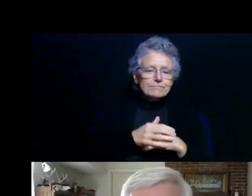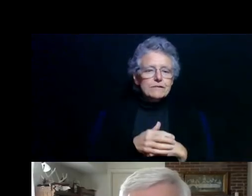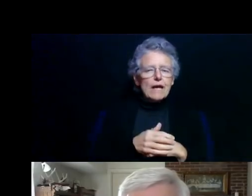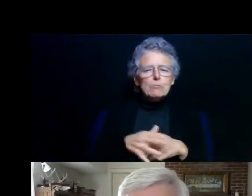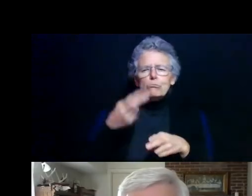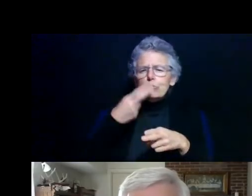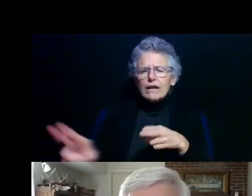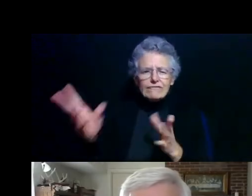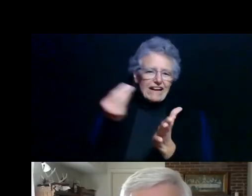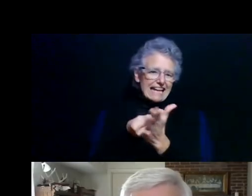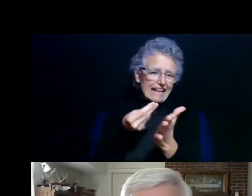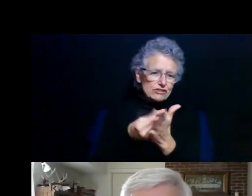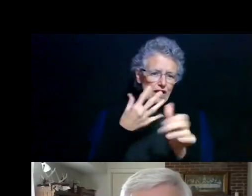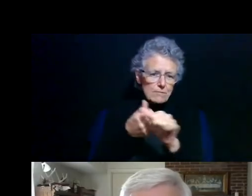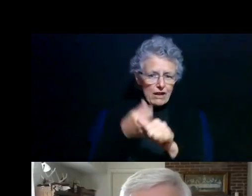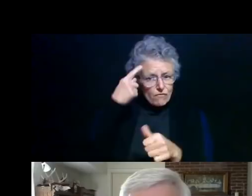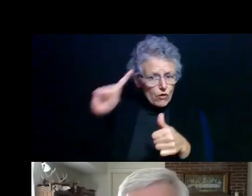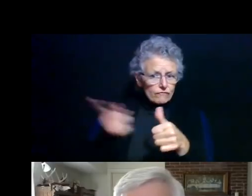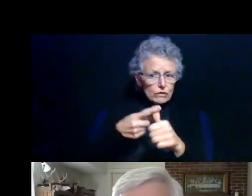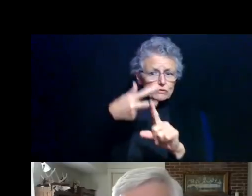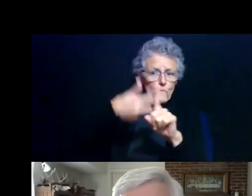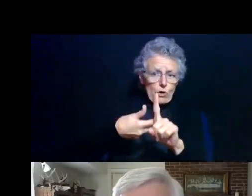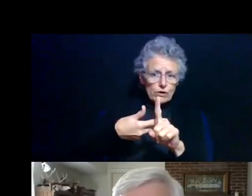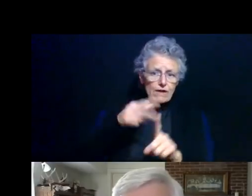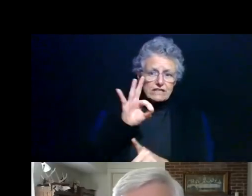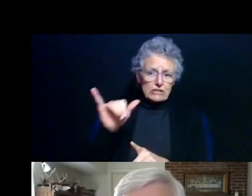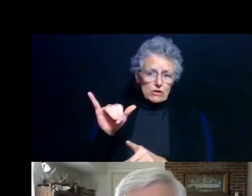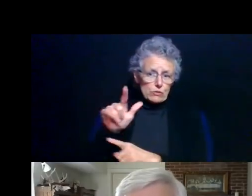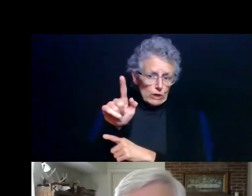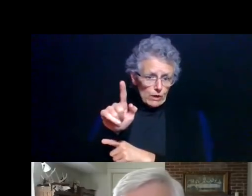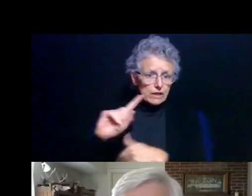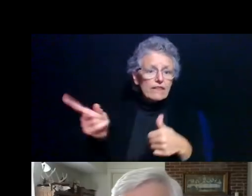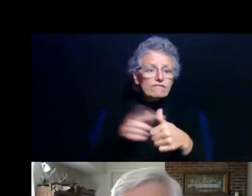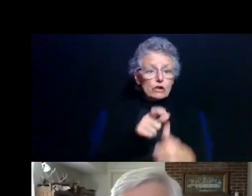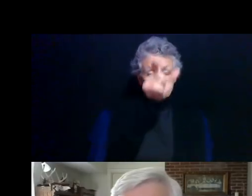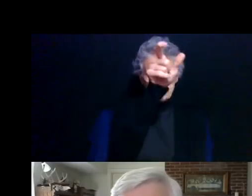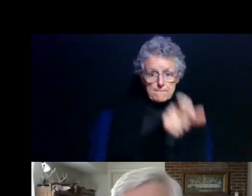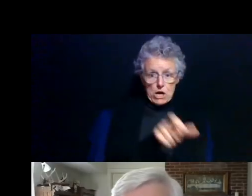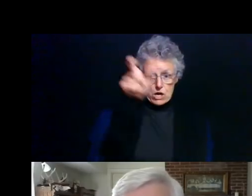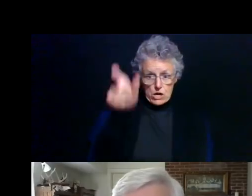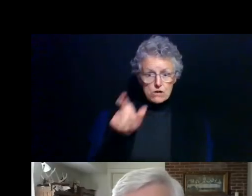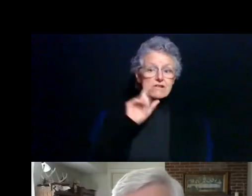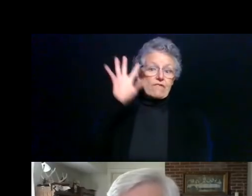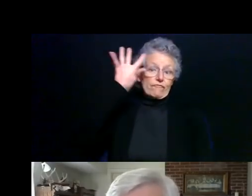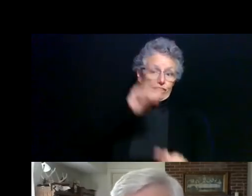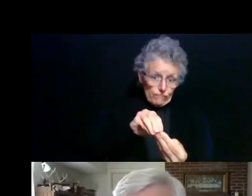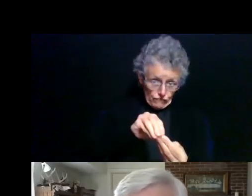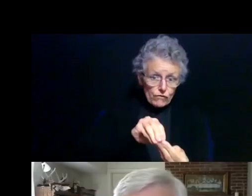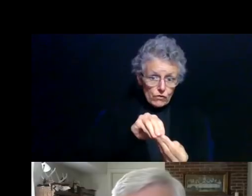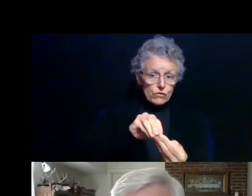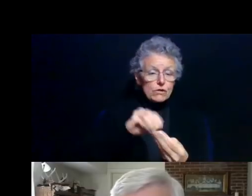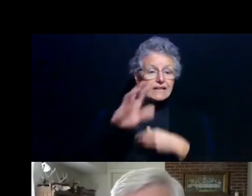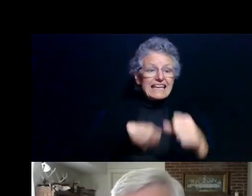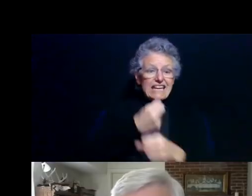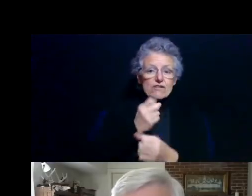first quarter of FY21. The first set of bars is the total year FY20, so that ended